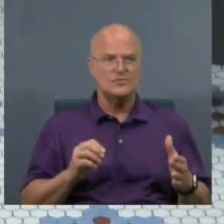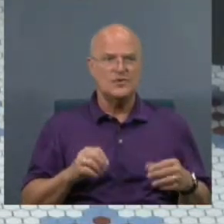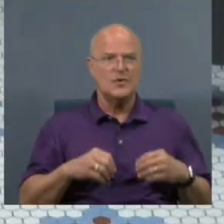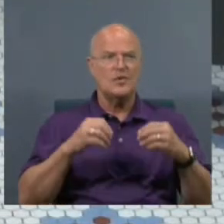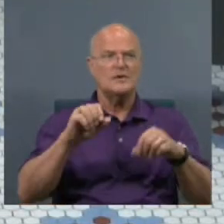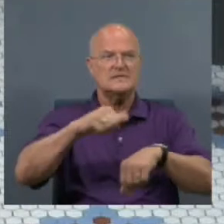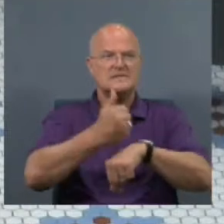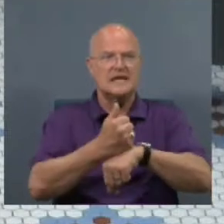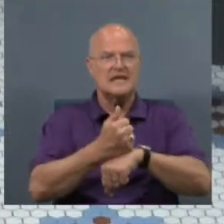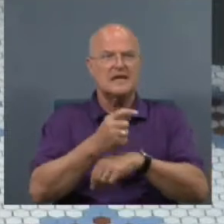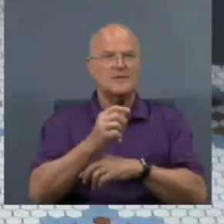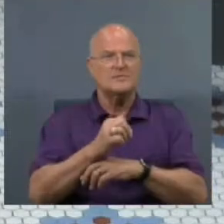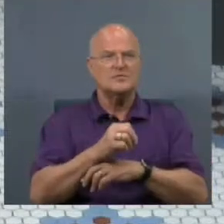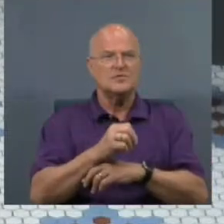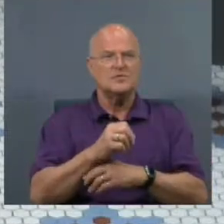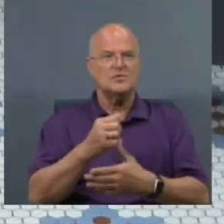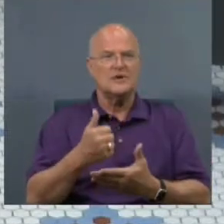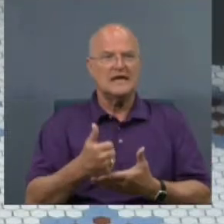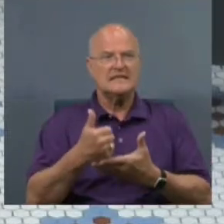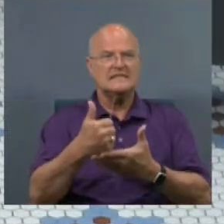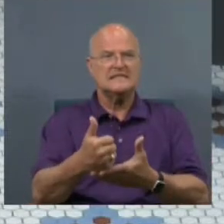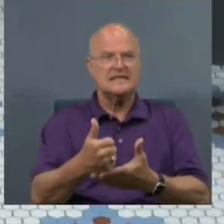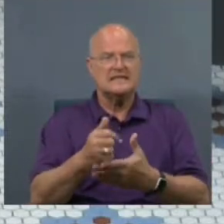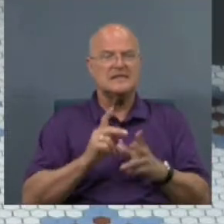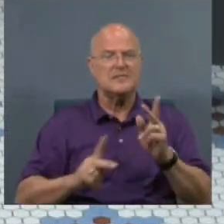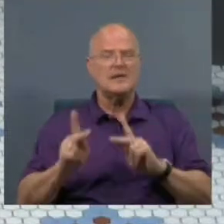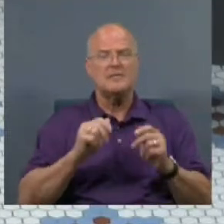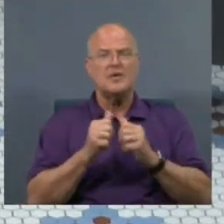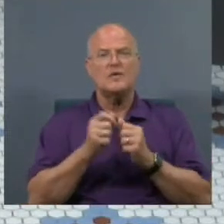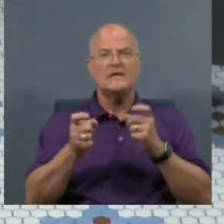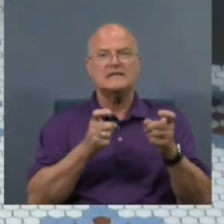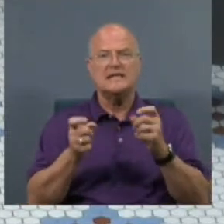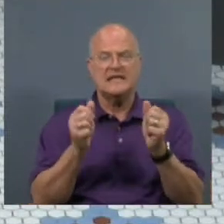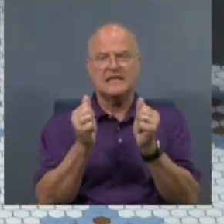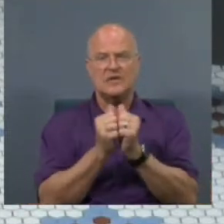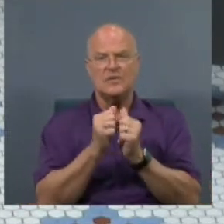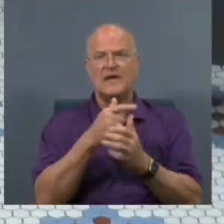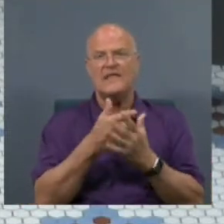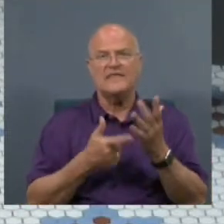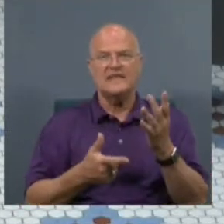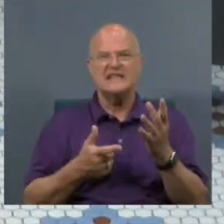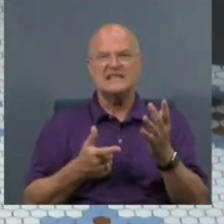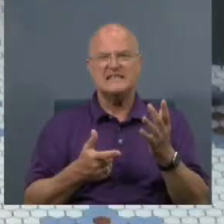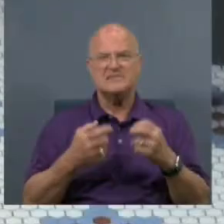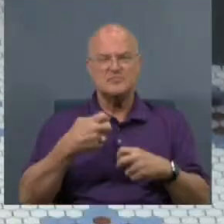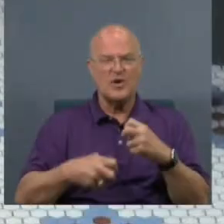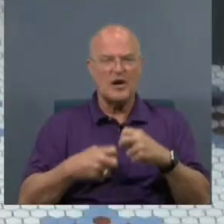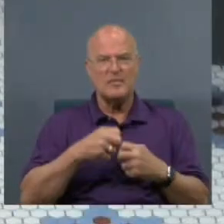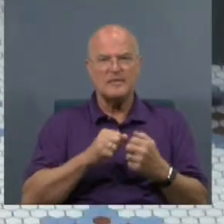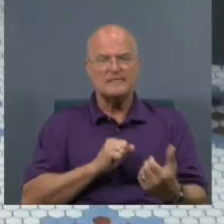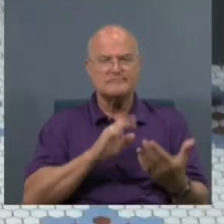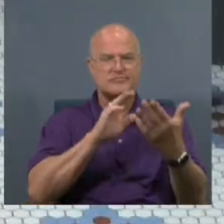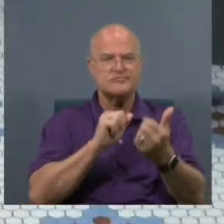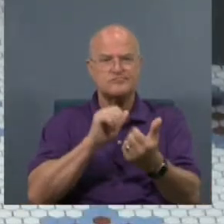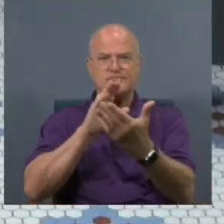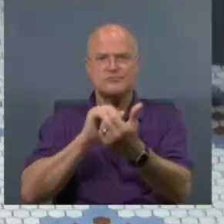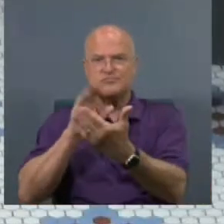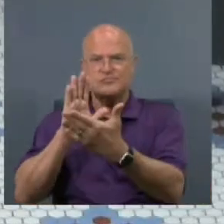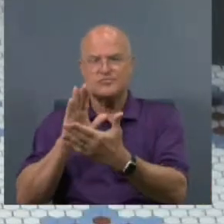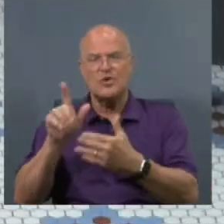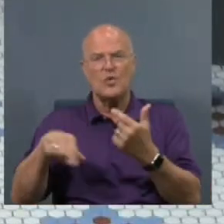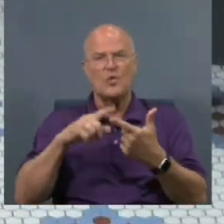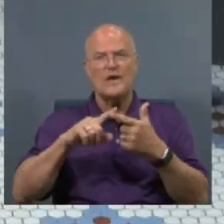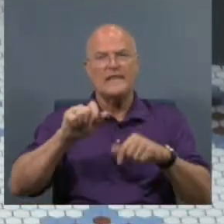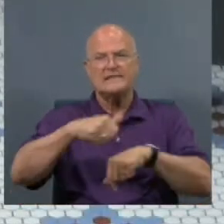put in place to assist residents with dealing with these inconveniences that they will be exposed to when